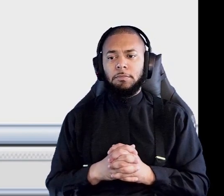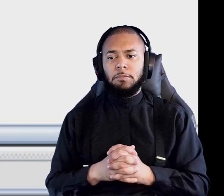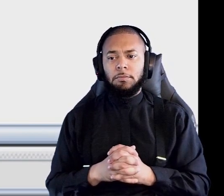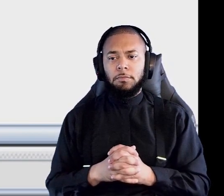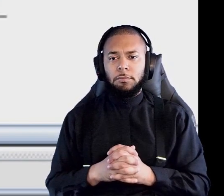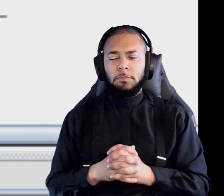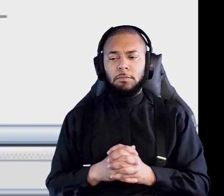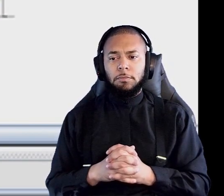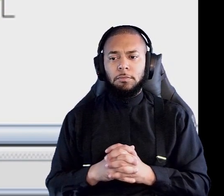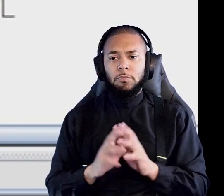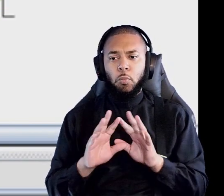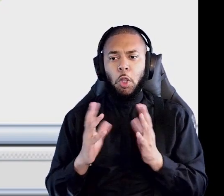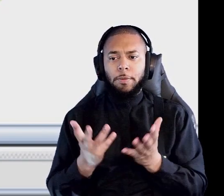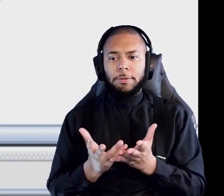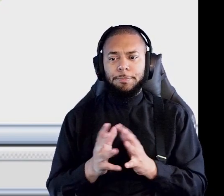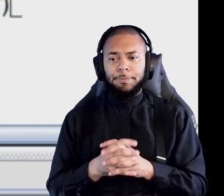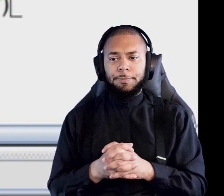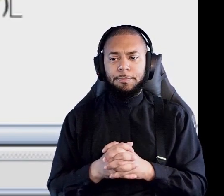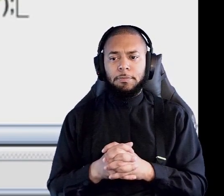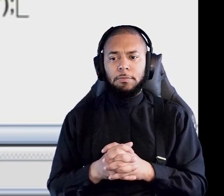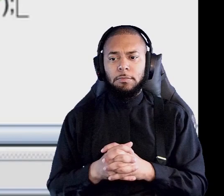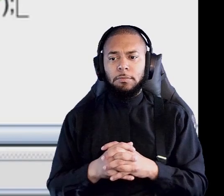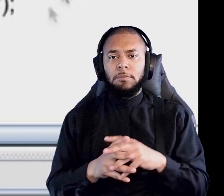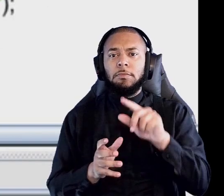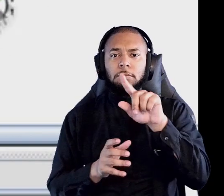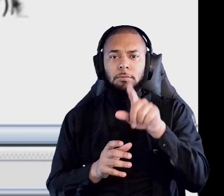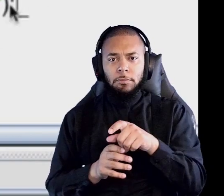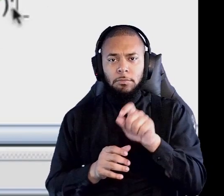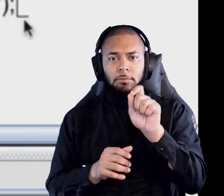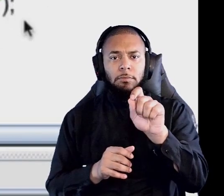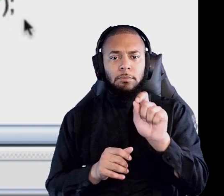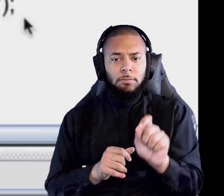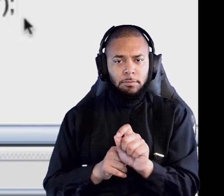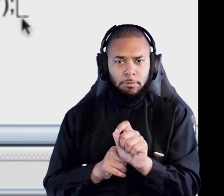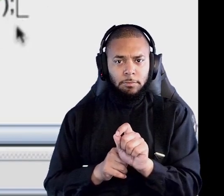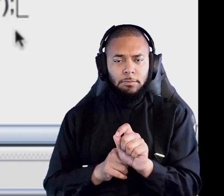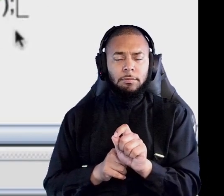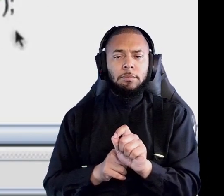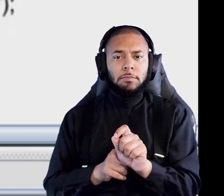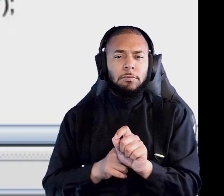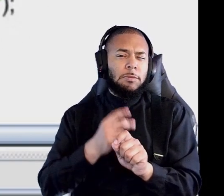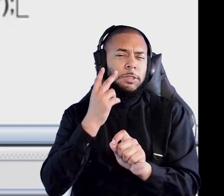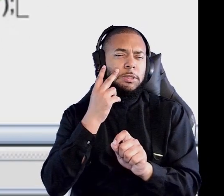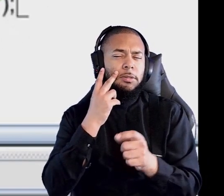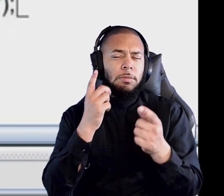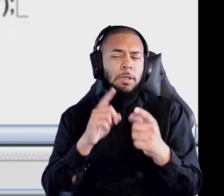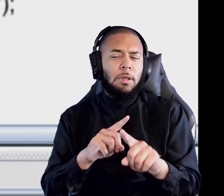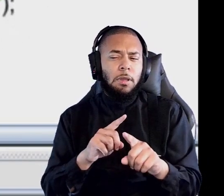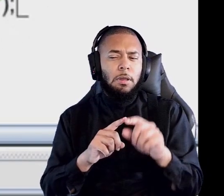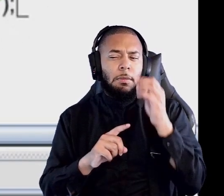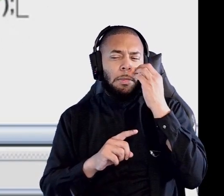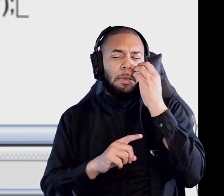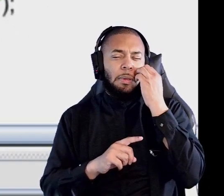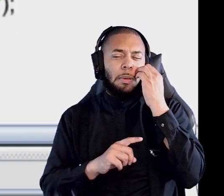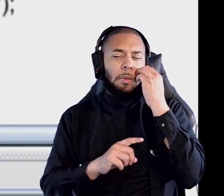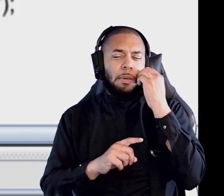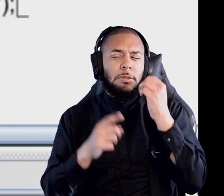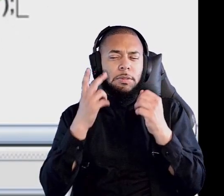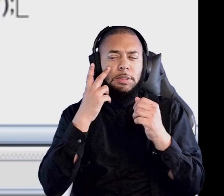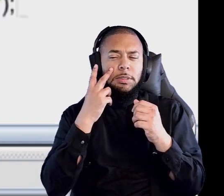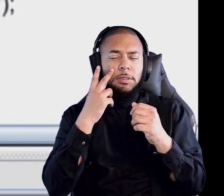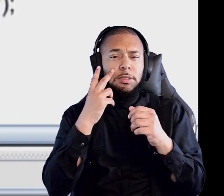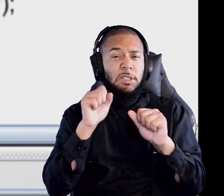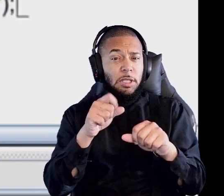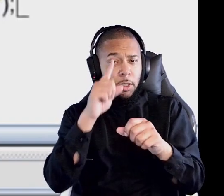world. And again, I put that in quotes and I put a semicolon at the end. Let's see what happens if I type in two things. Can